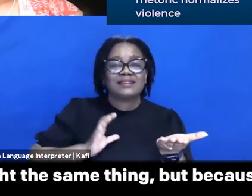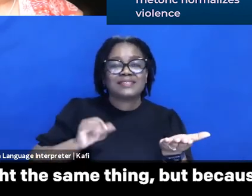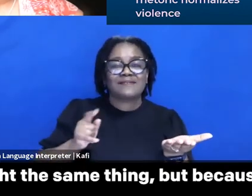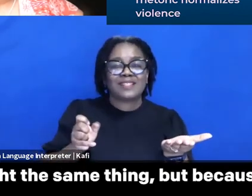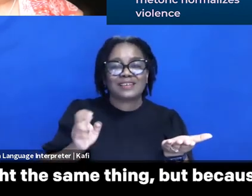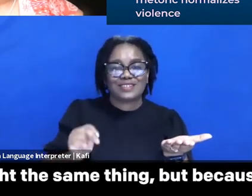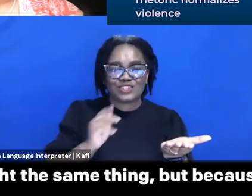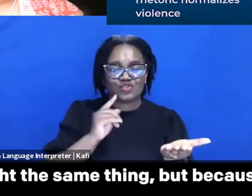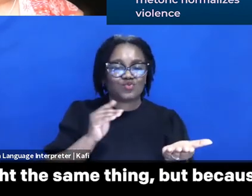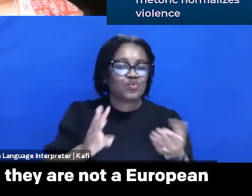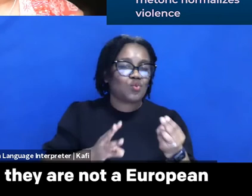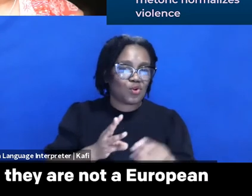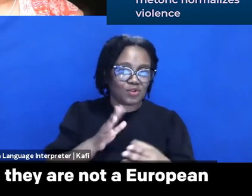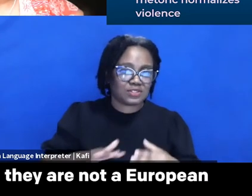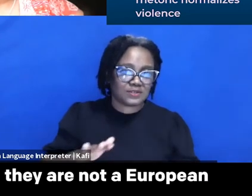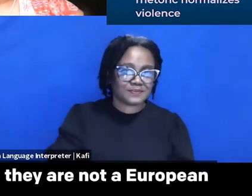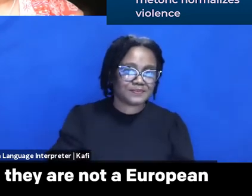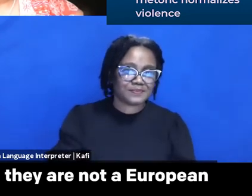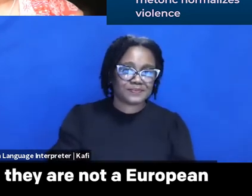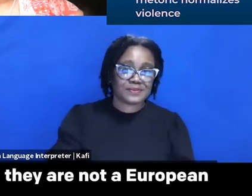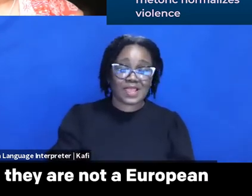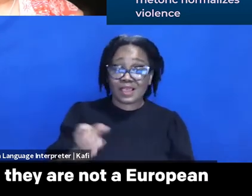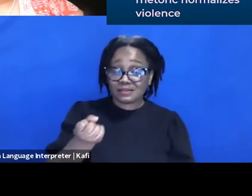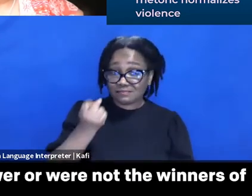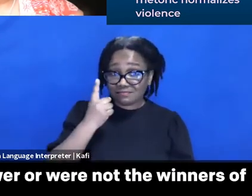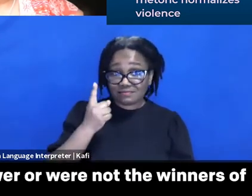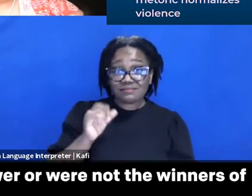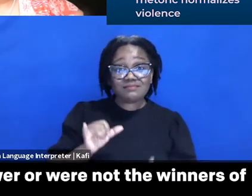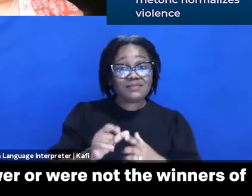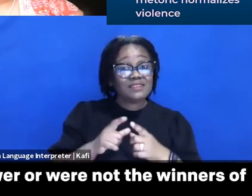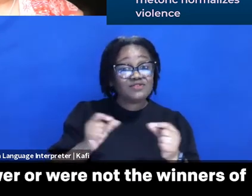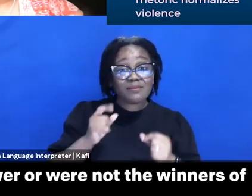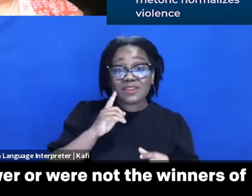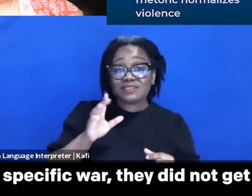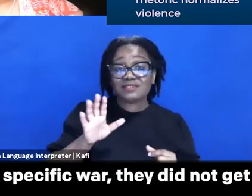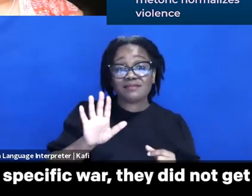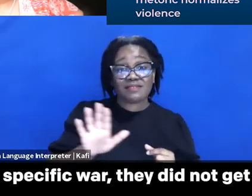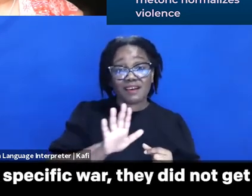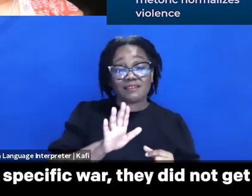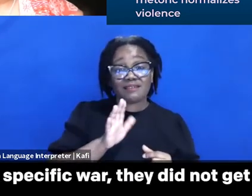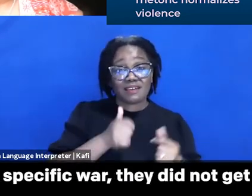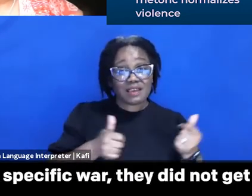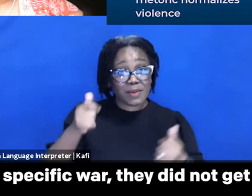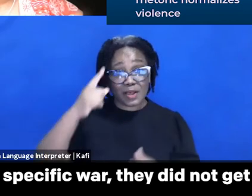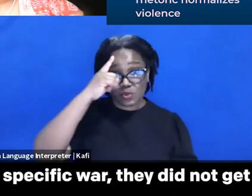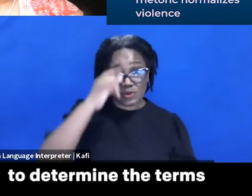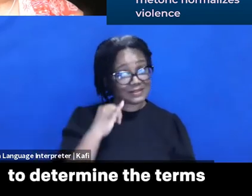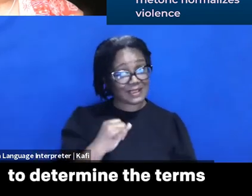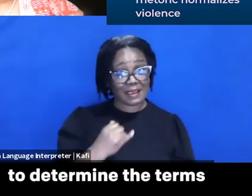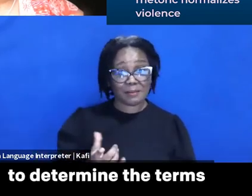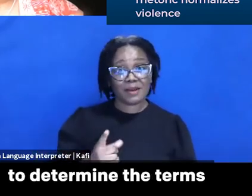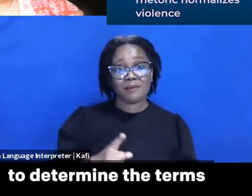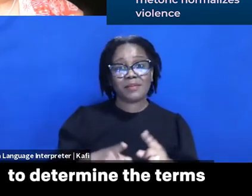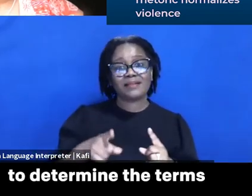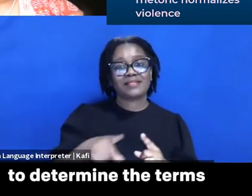same thing, but because they are not a European power, or were not the winners of that specific war, they did not get to